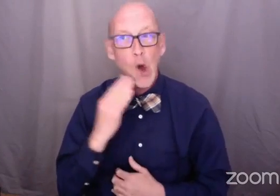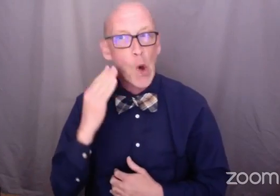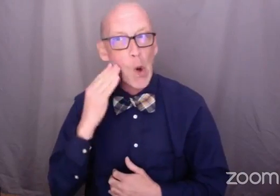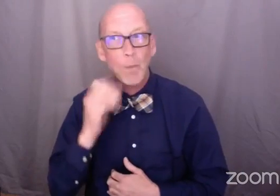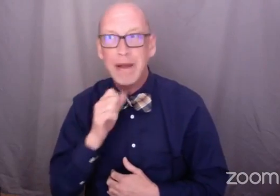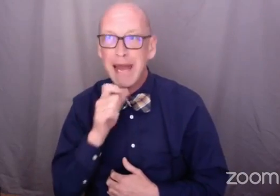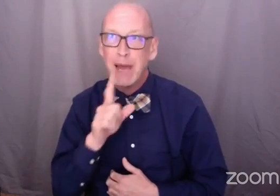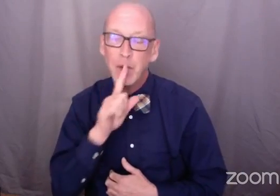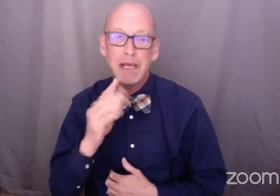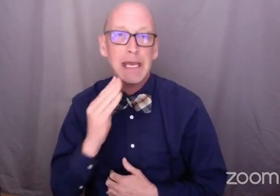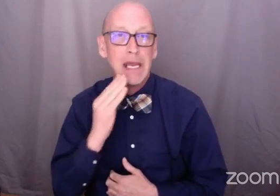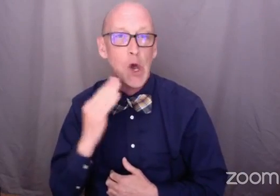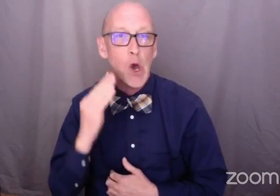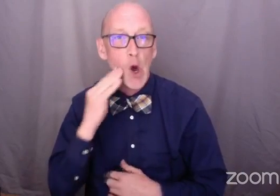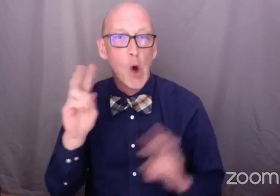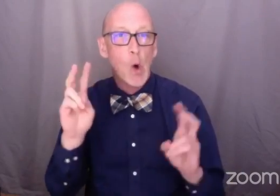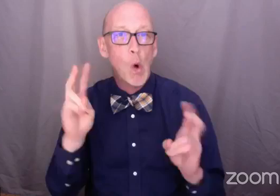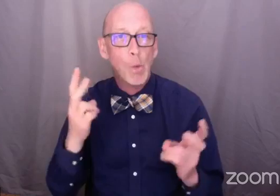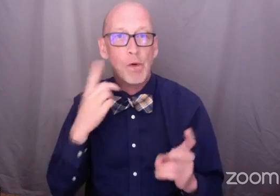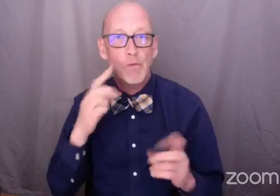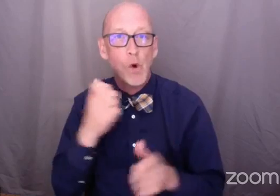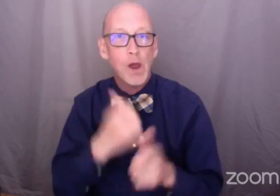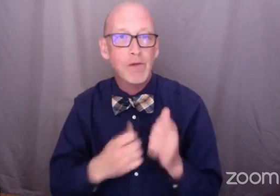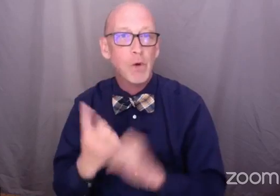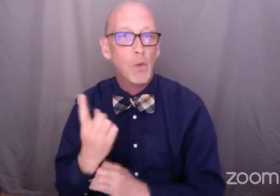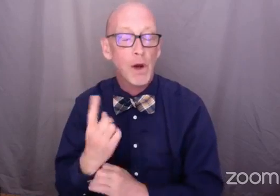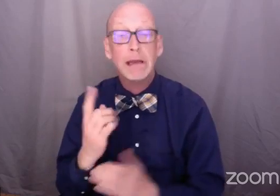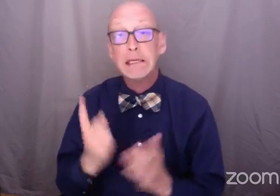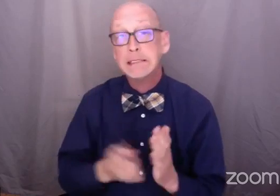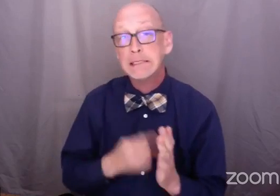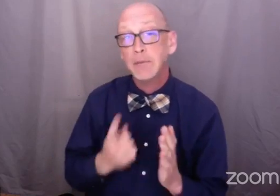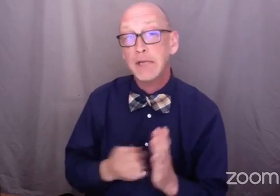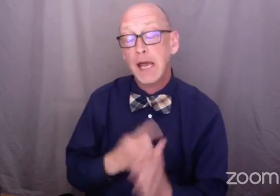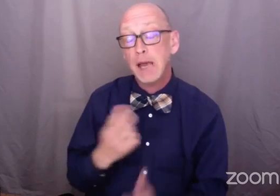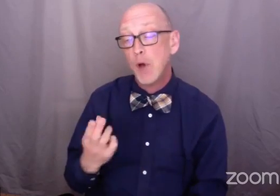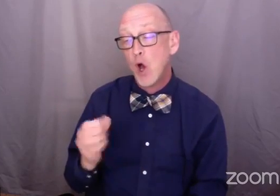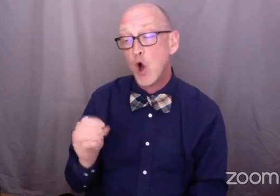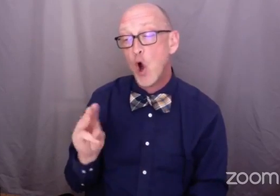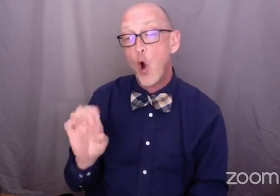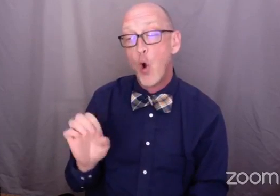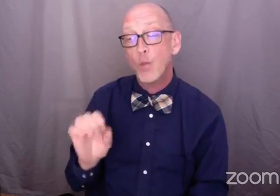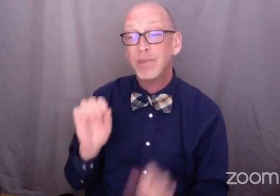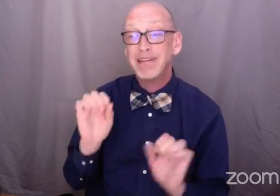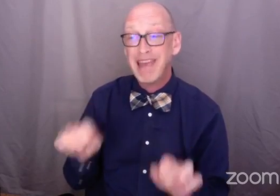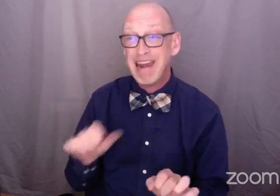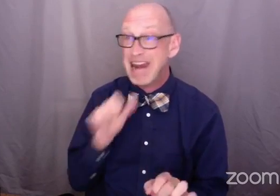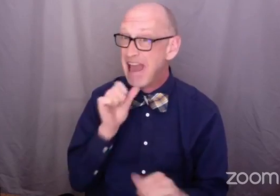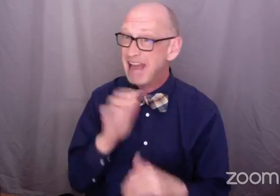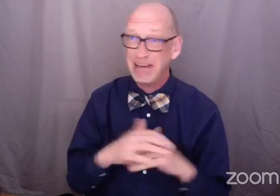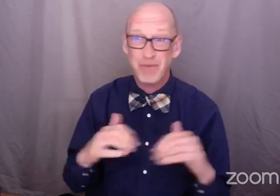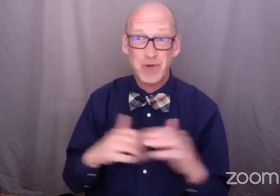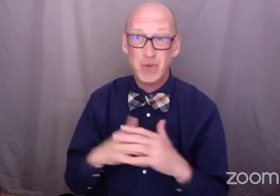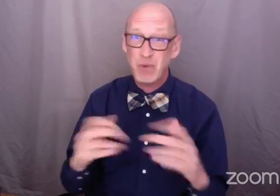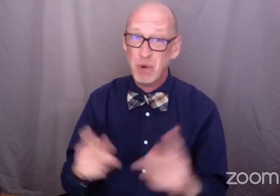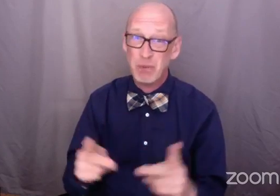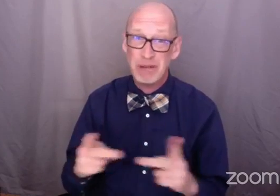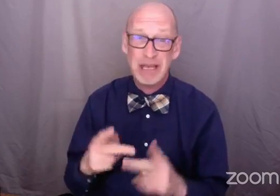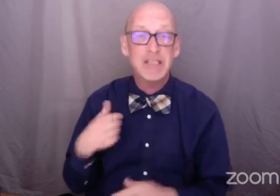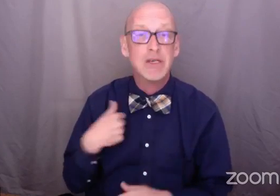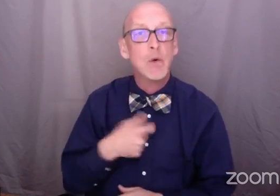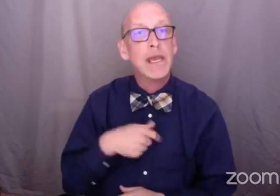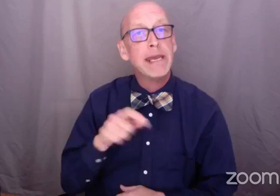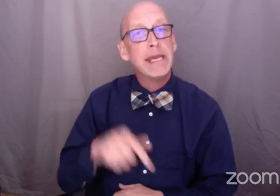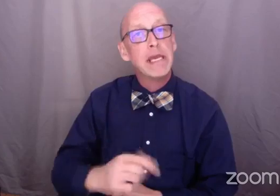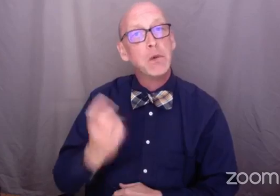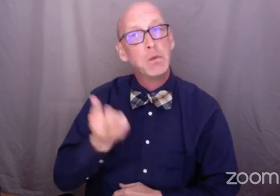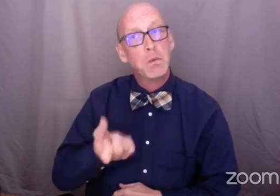home for everybody. Some places, in some instances, home can be a very uncomfortable place to be. So we have to be very cognizant that not